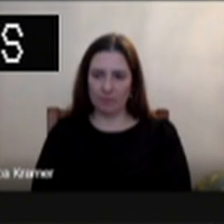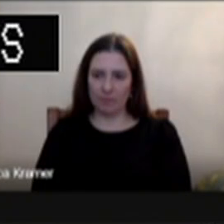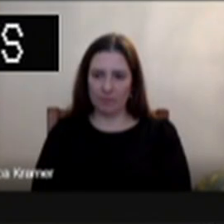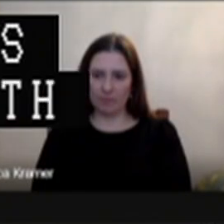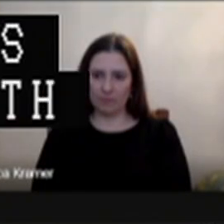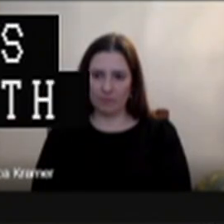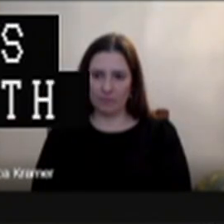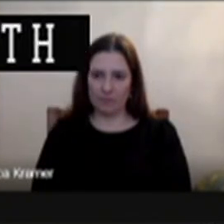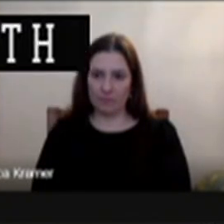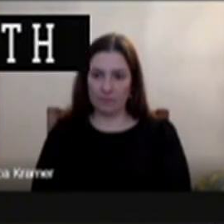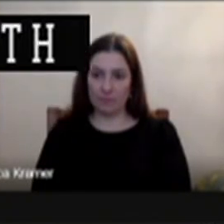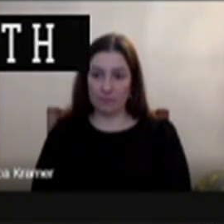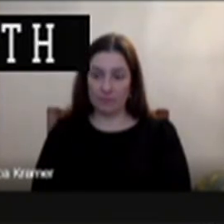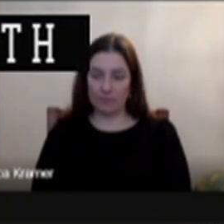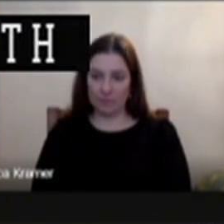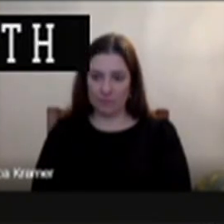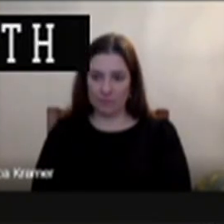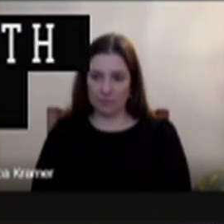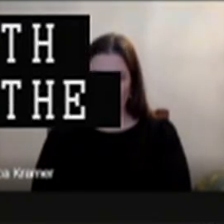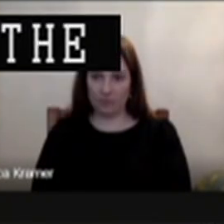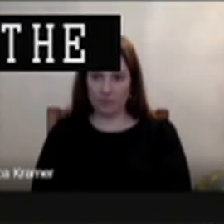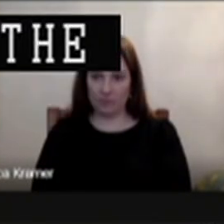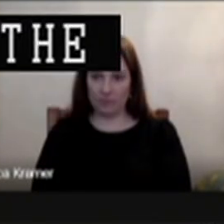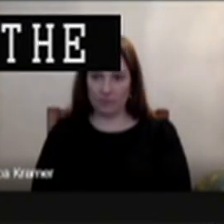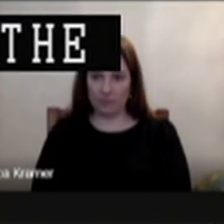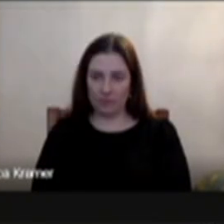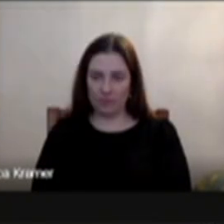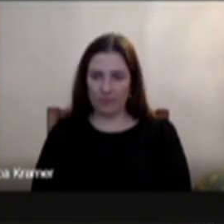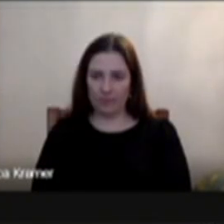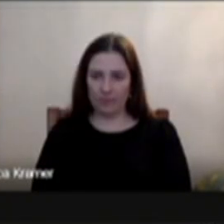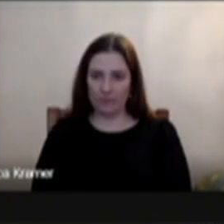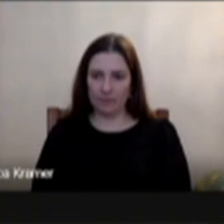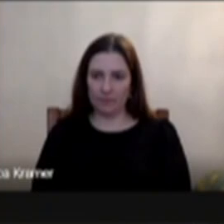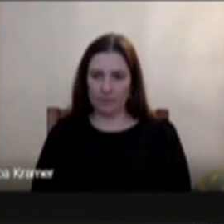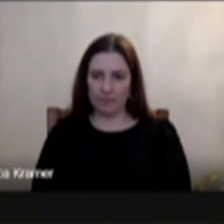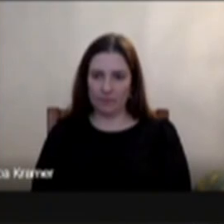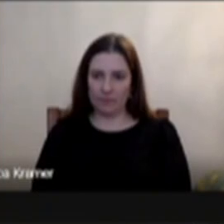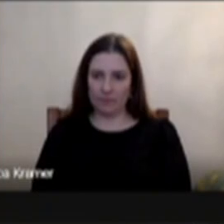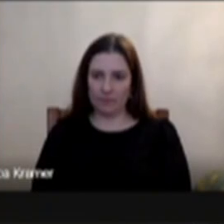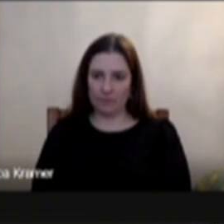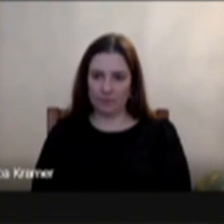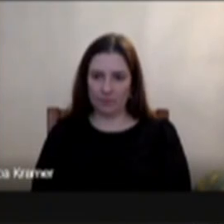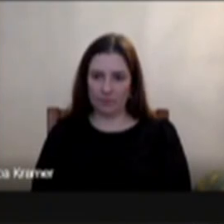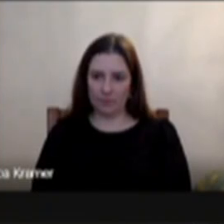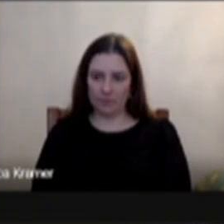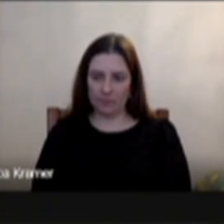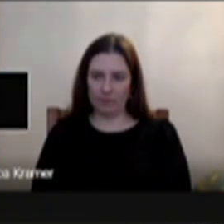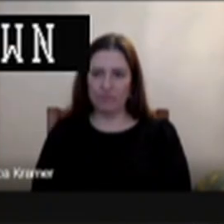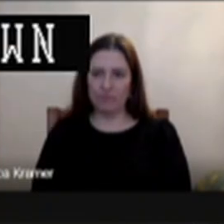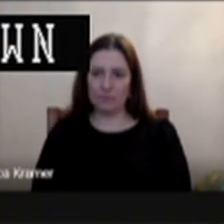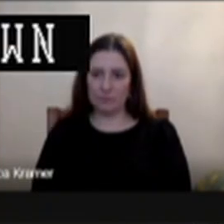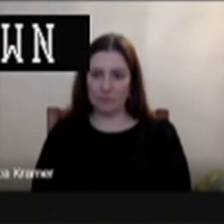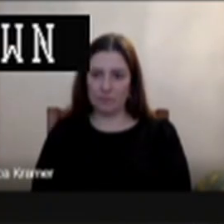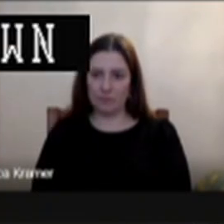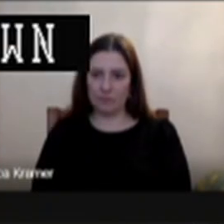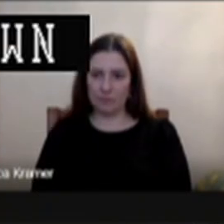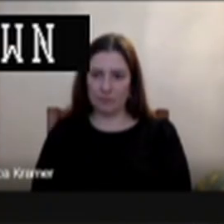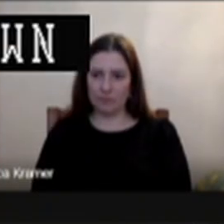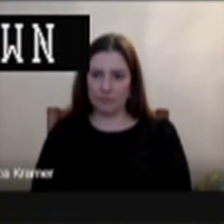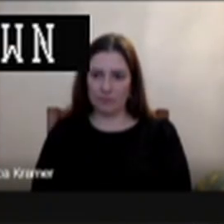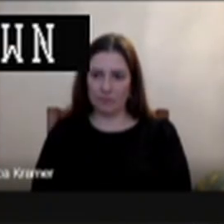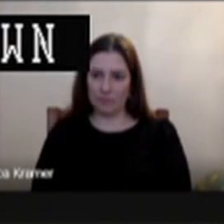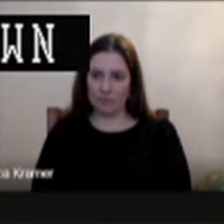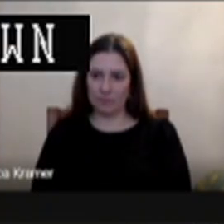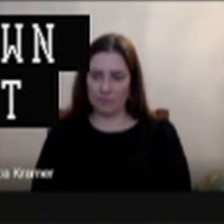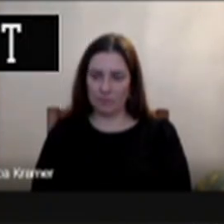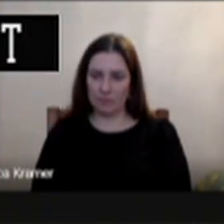bit. So the entrance will still be universally accessible as shown in that previous rendering, but there are some ramps that